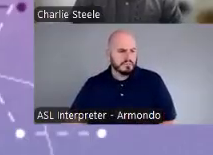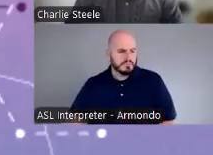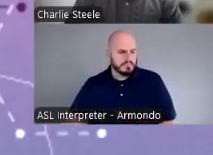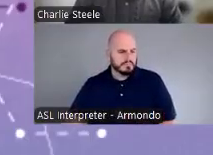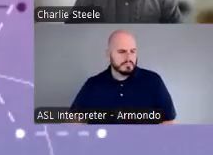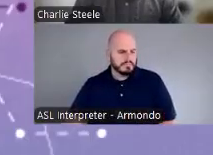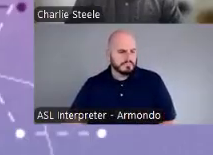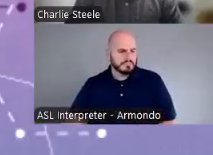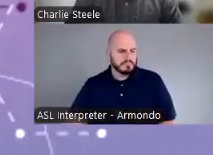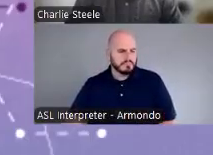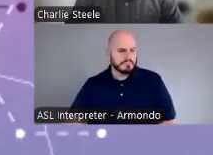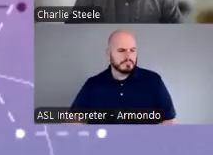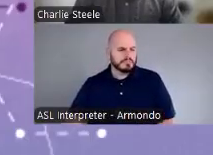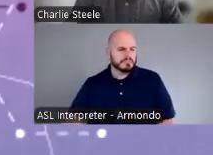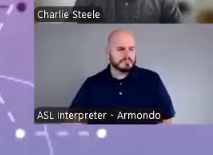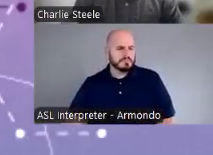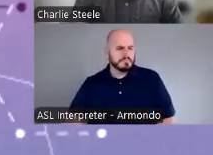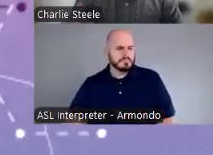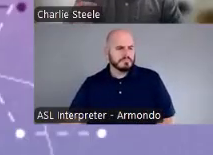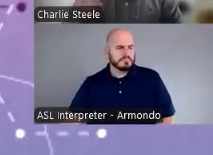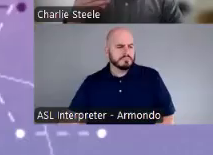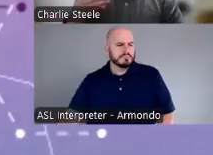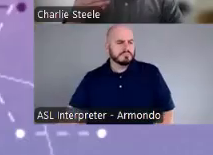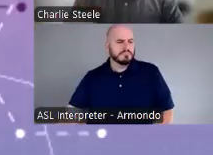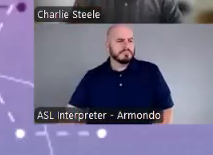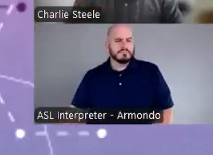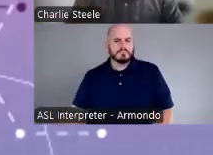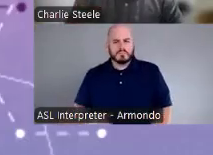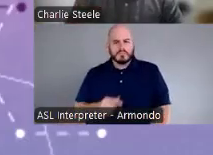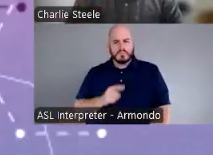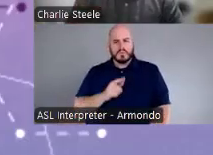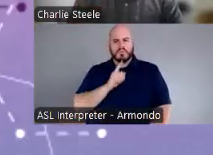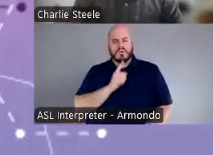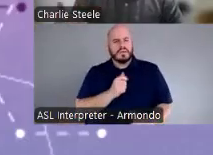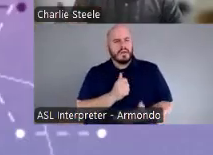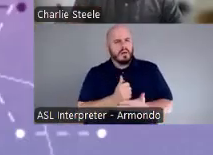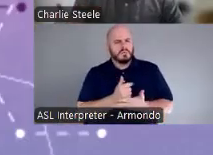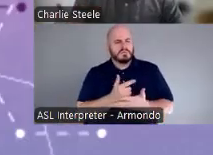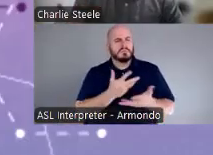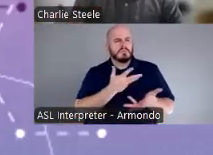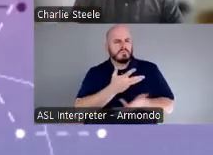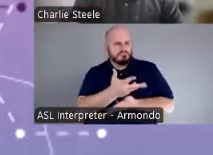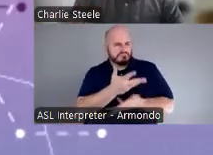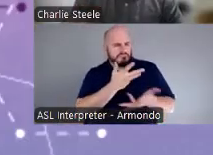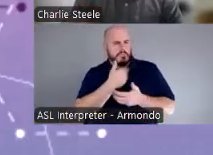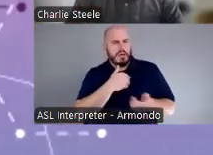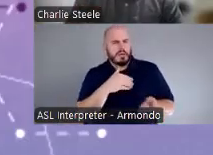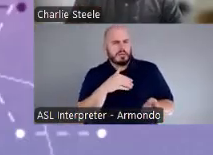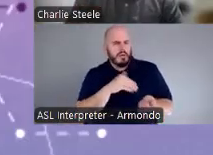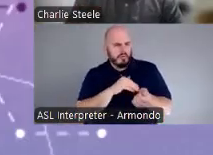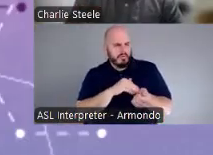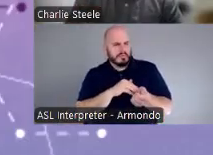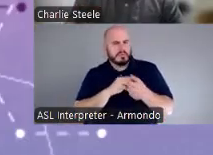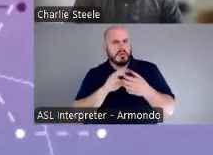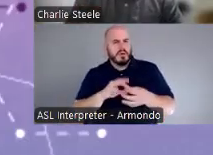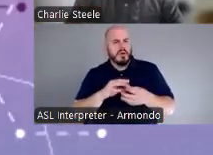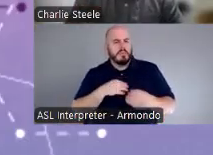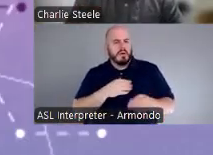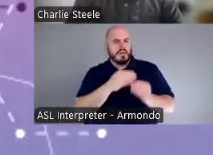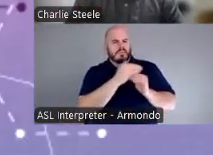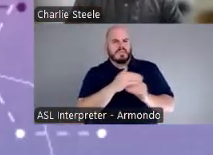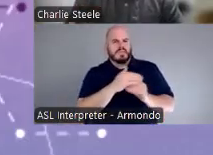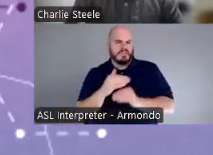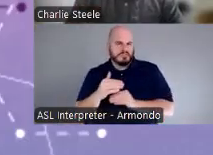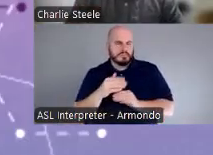me, what really helps is talking to my doctors about, my limitations what before